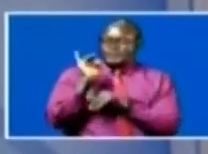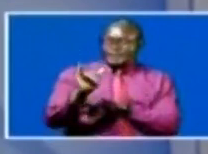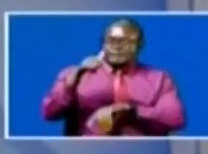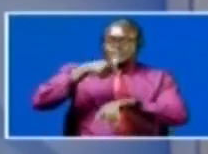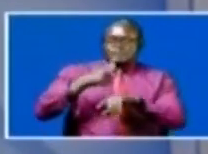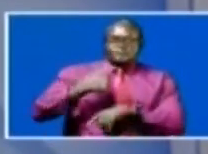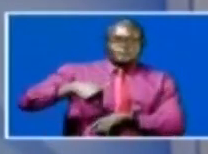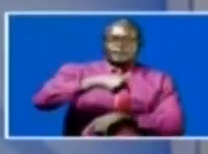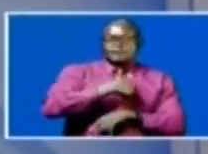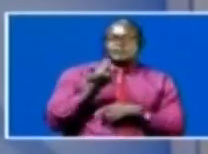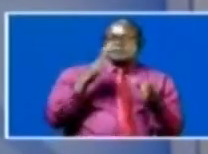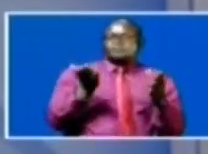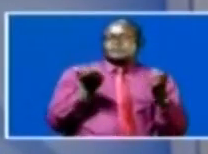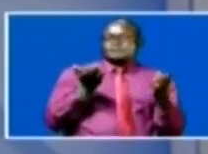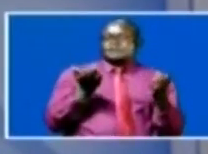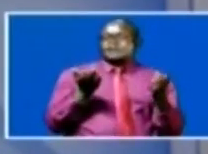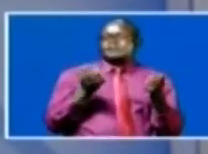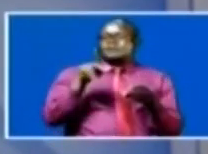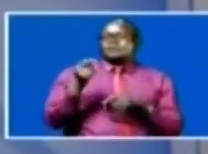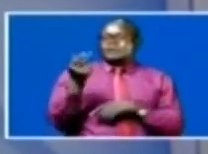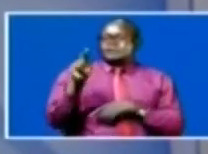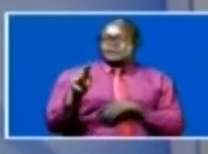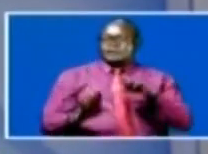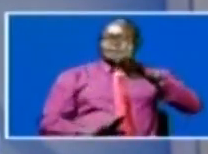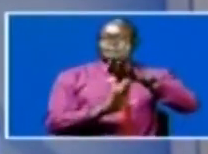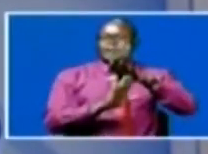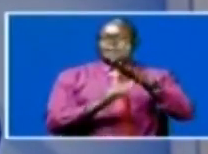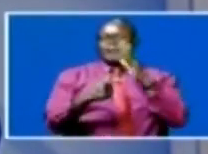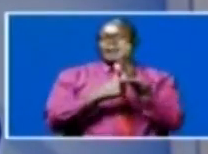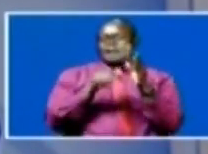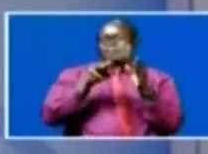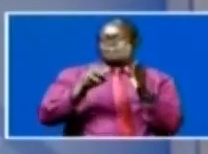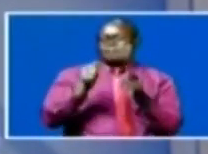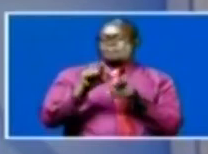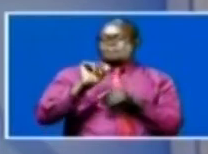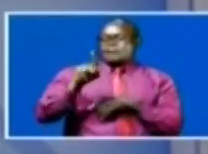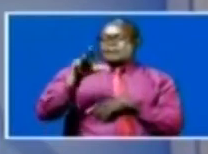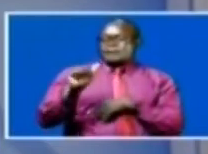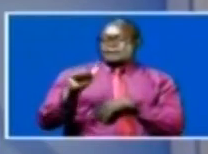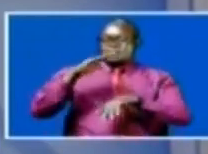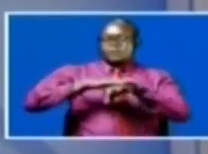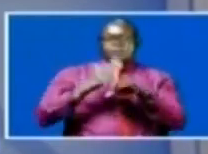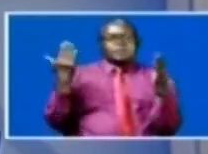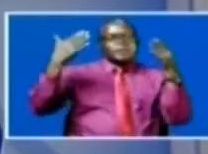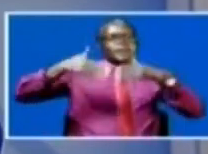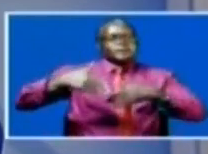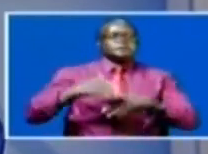time for us to close up the business segment on KTN Prime. I'm Malika Kazia saying good night.